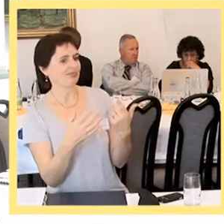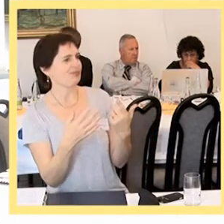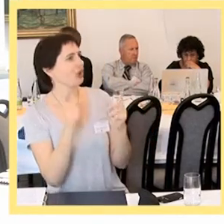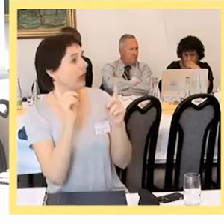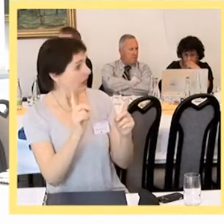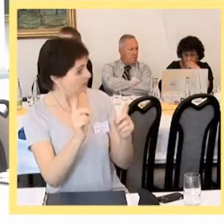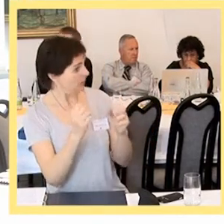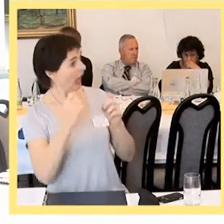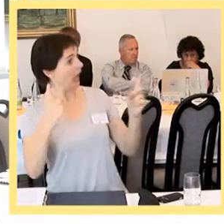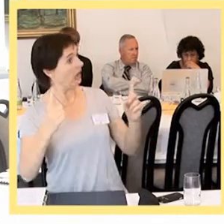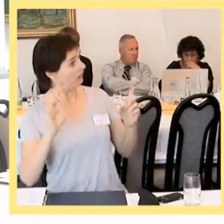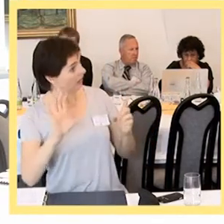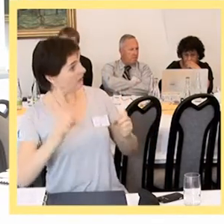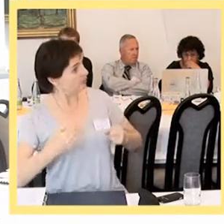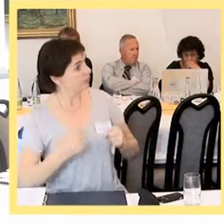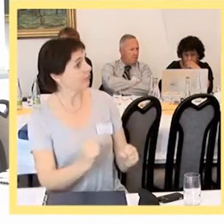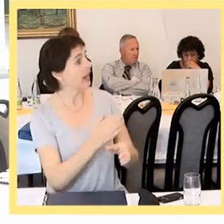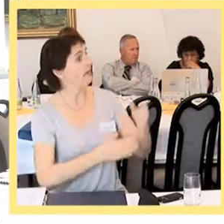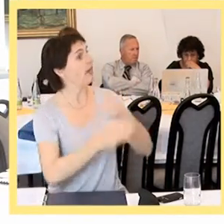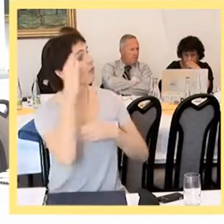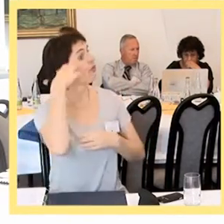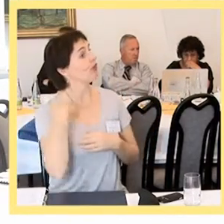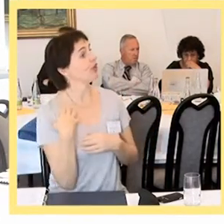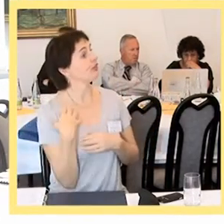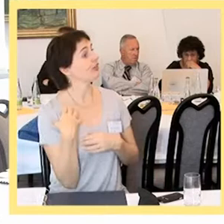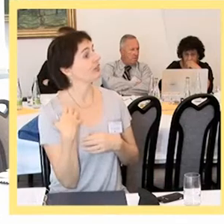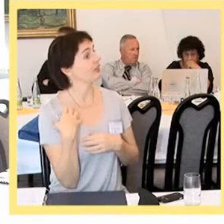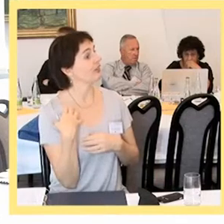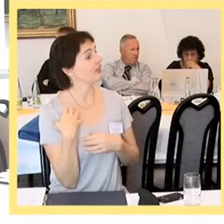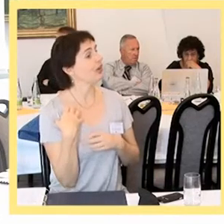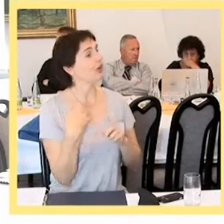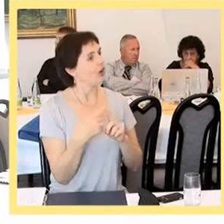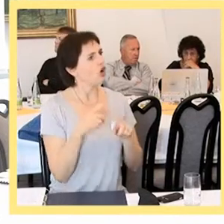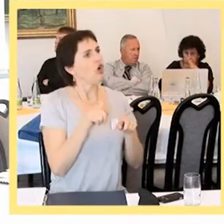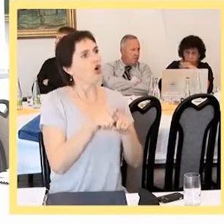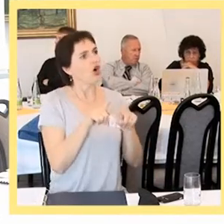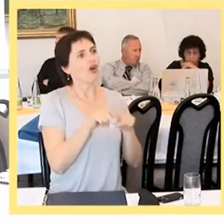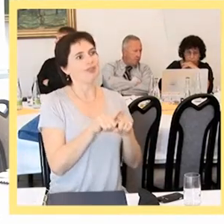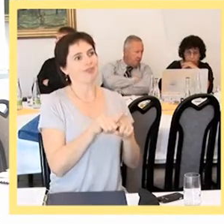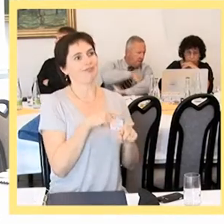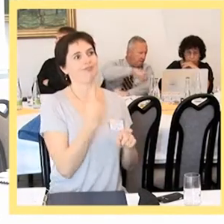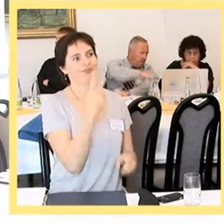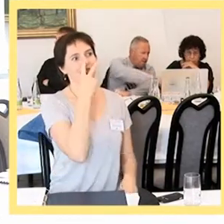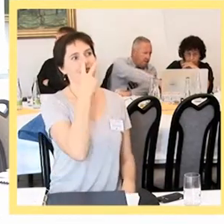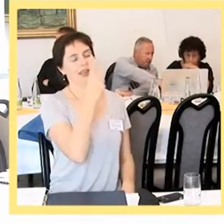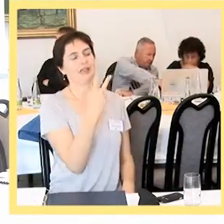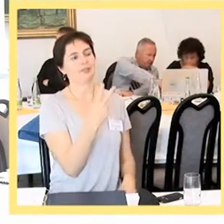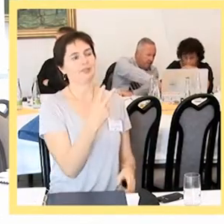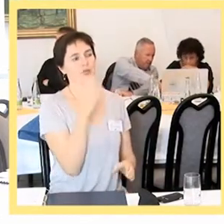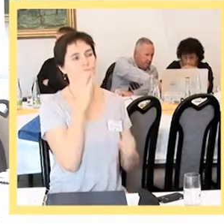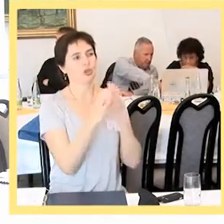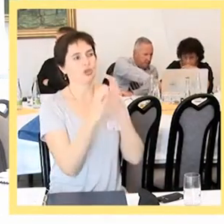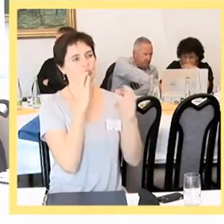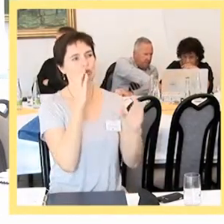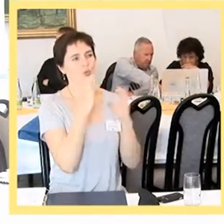treatment of those patients. And the last one there, I see the communications as being a recurring theme for today already, and that